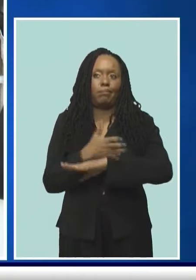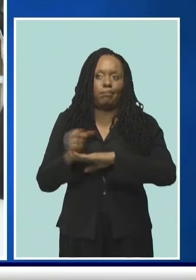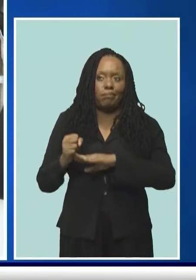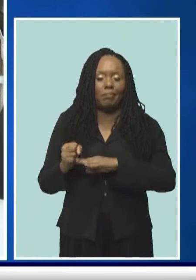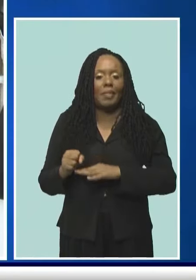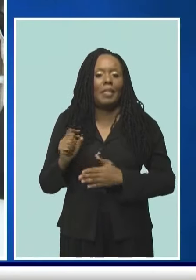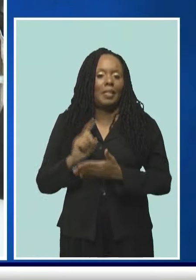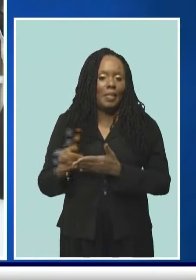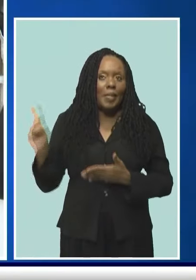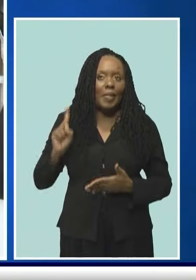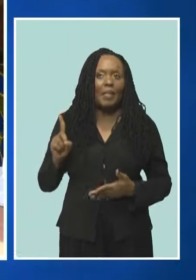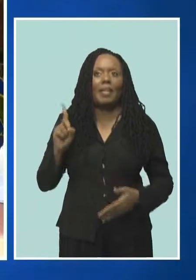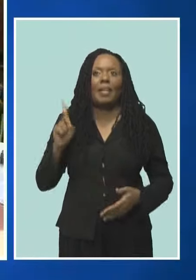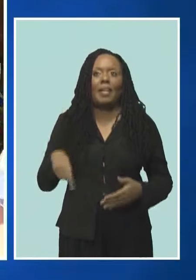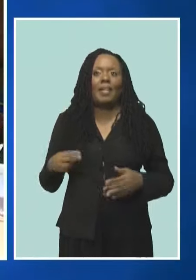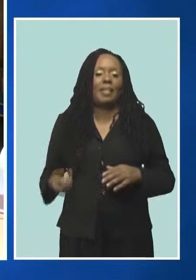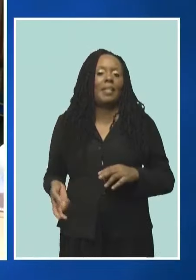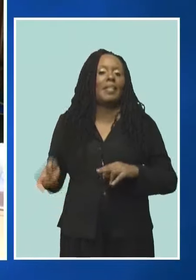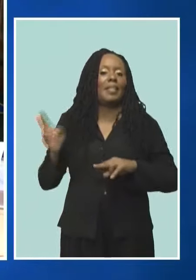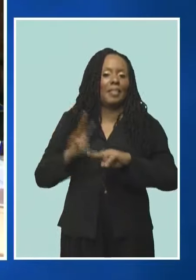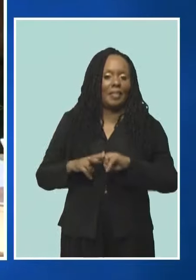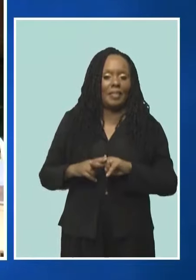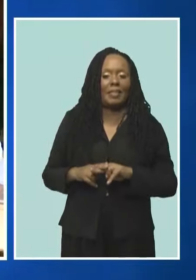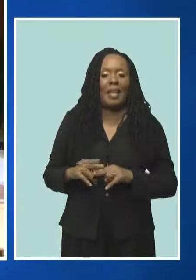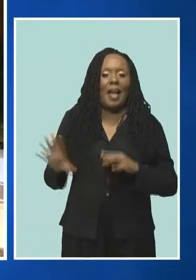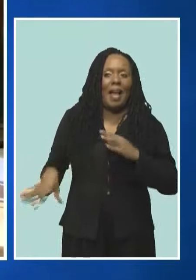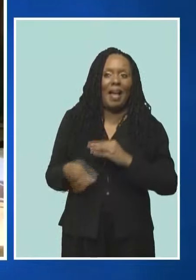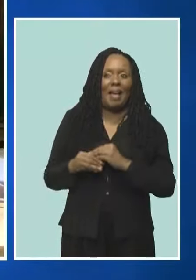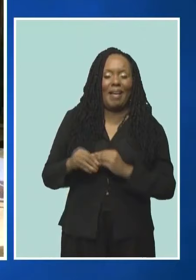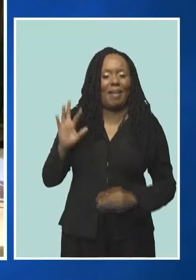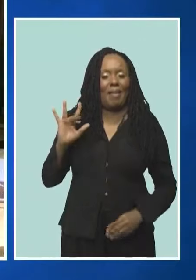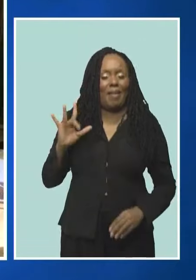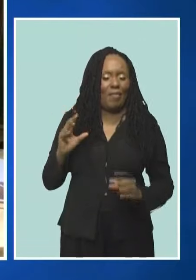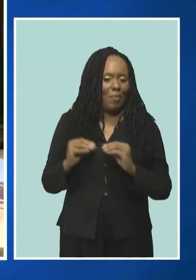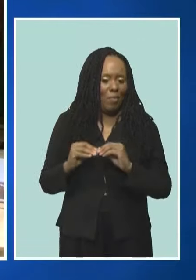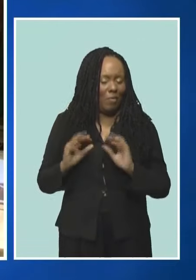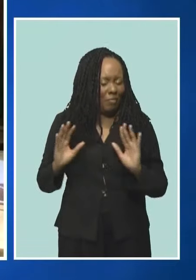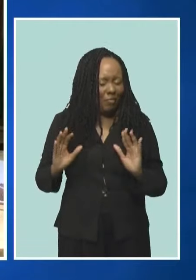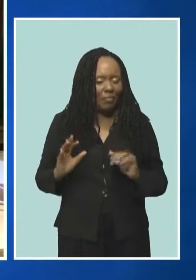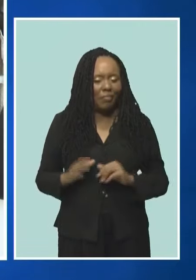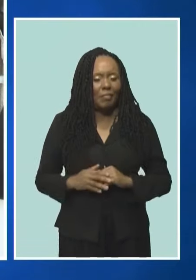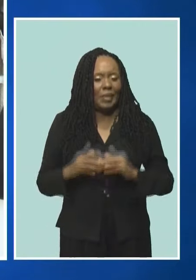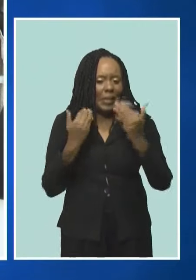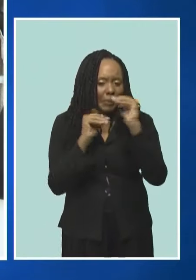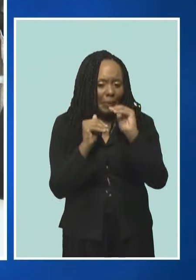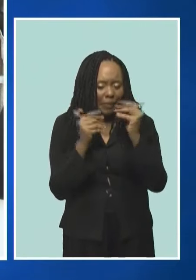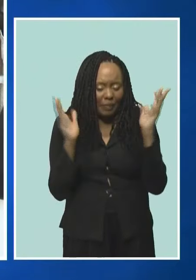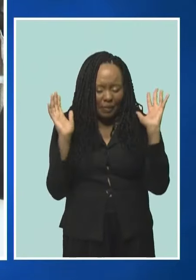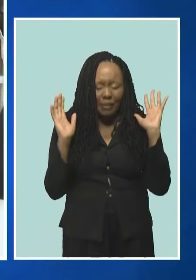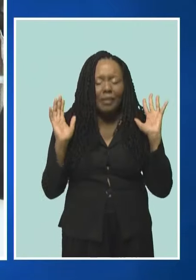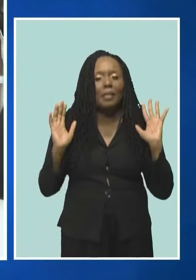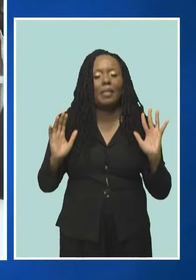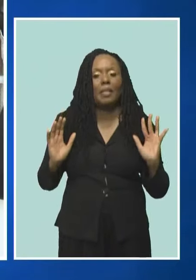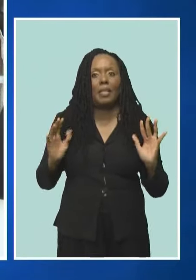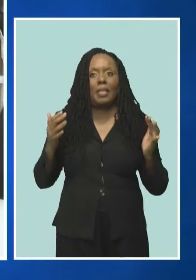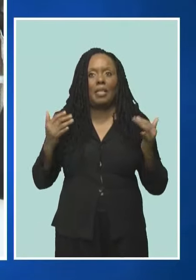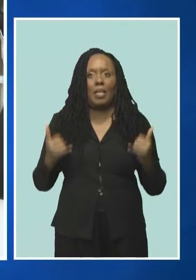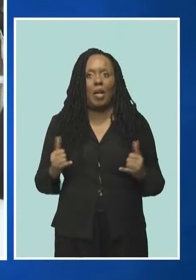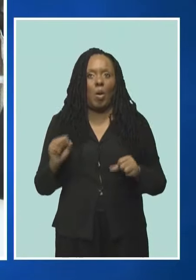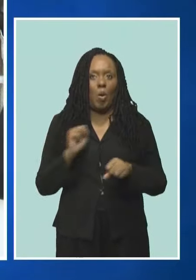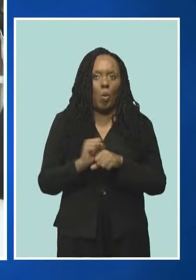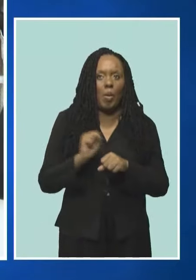week, I had to increase my numbers to 25, and I think I'm not going past that capacity, because right now I'm working trying to finish up my